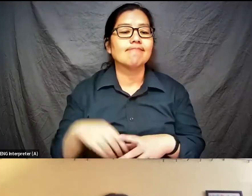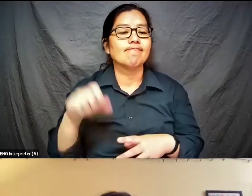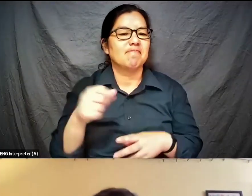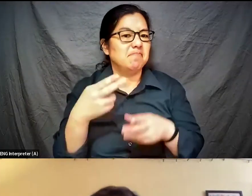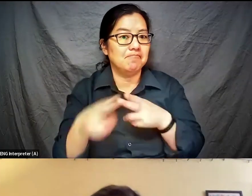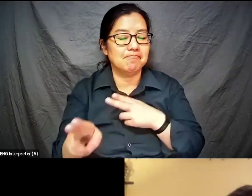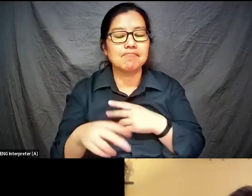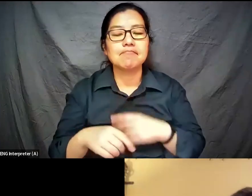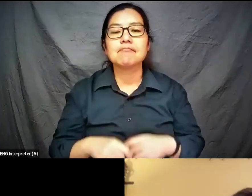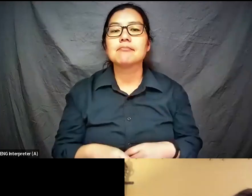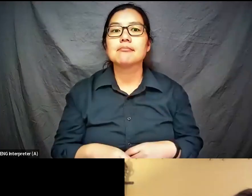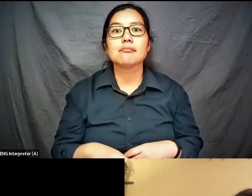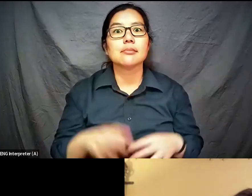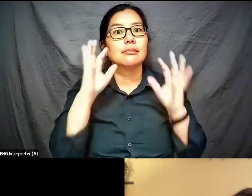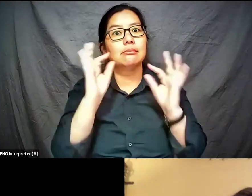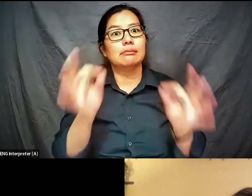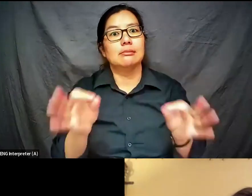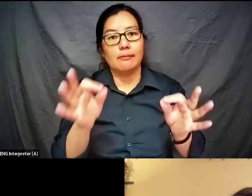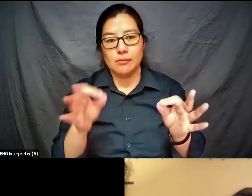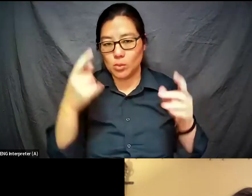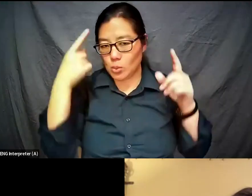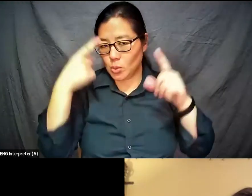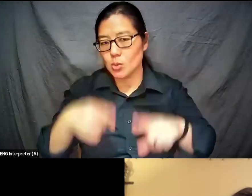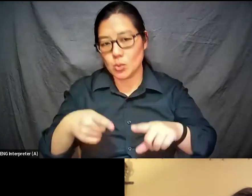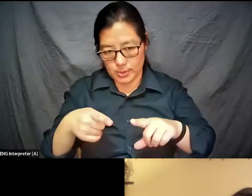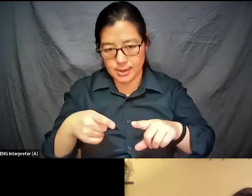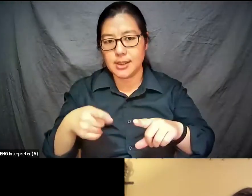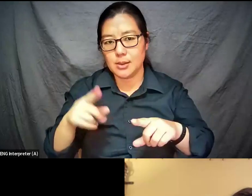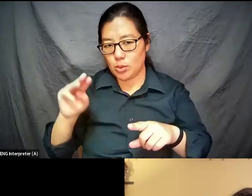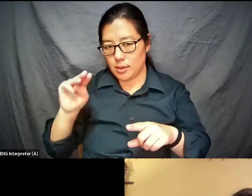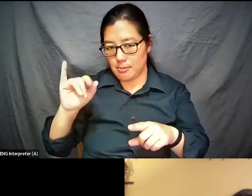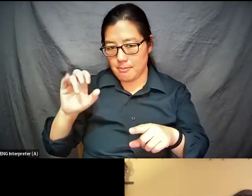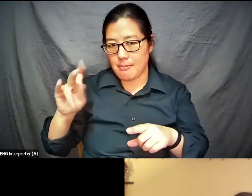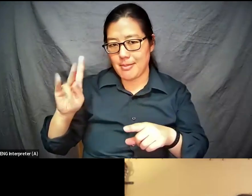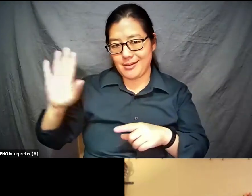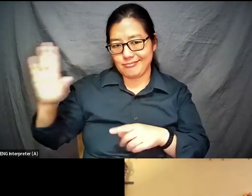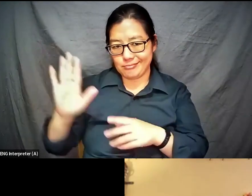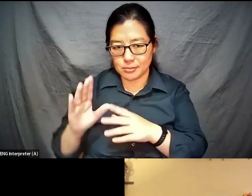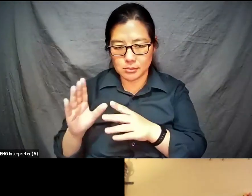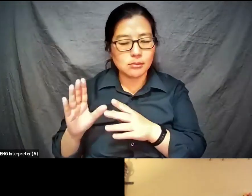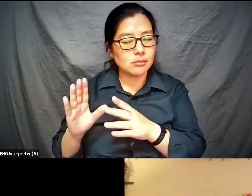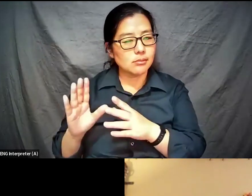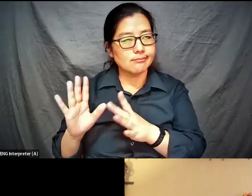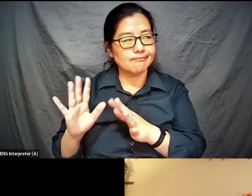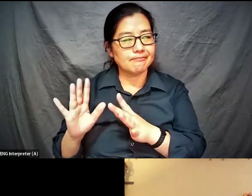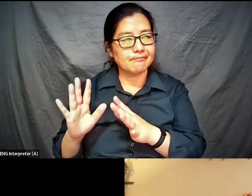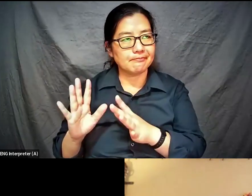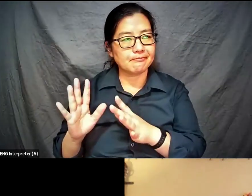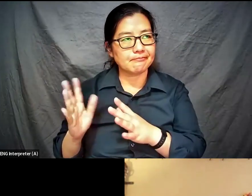keeping all of that in mind of like who I want to center, who I want to build with, and why I'm doing this.